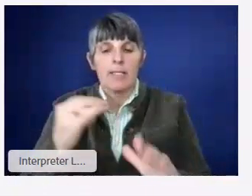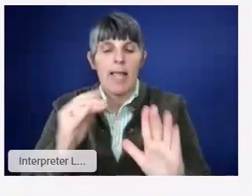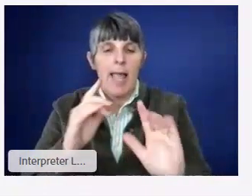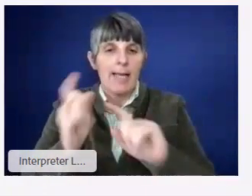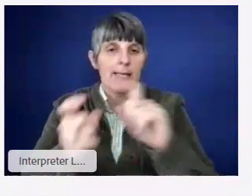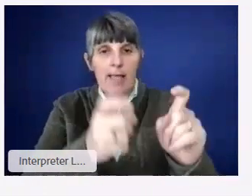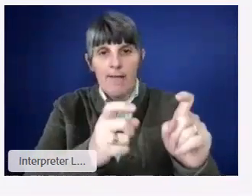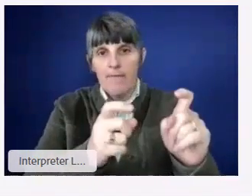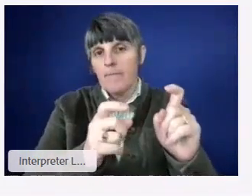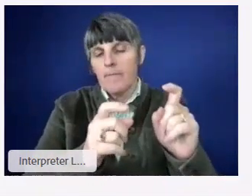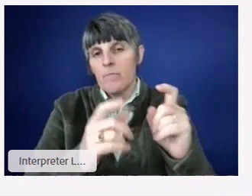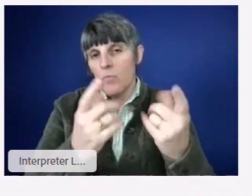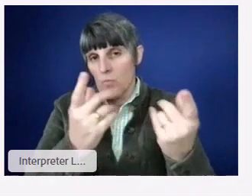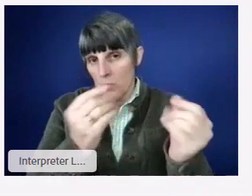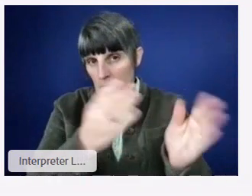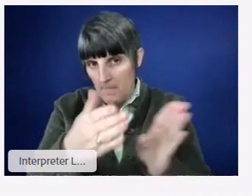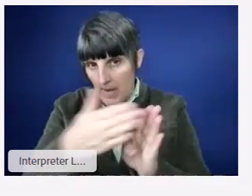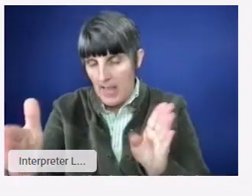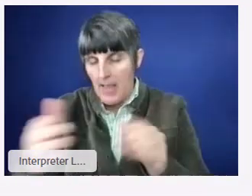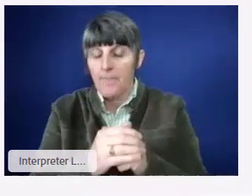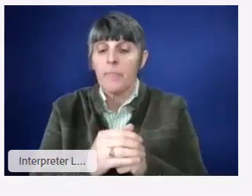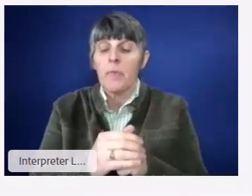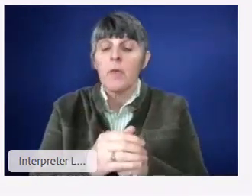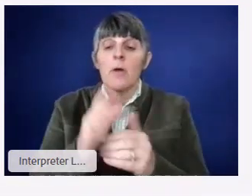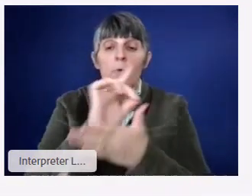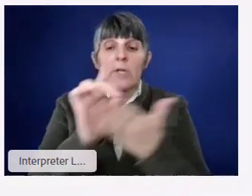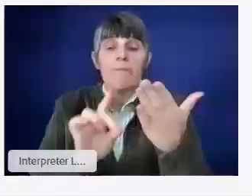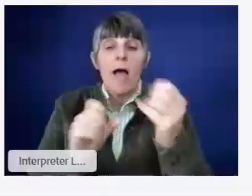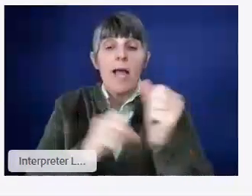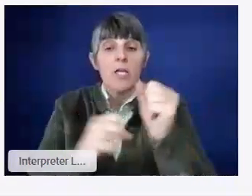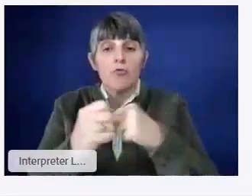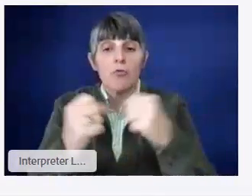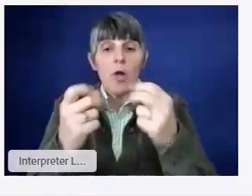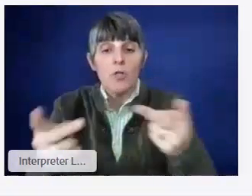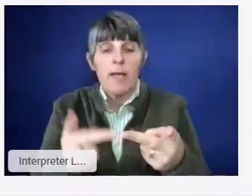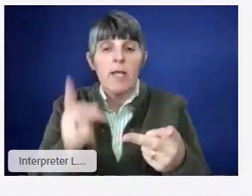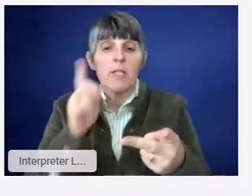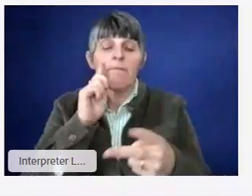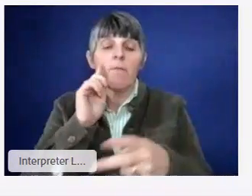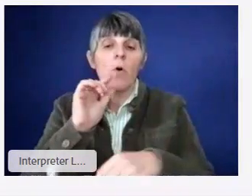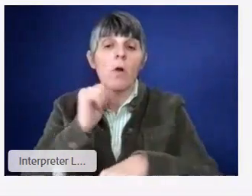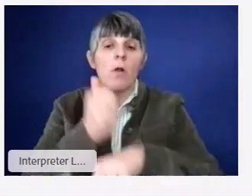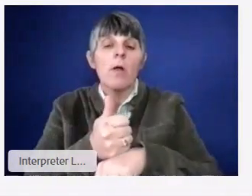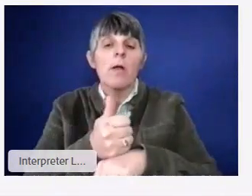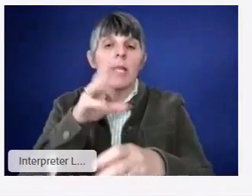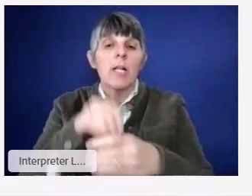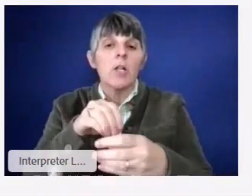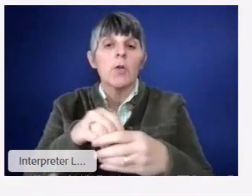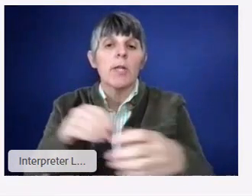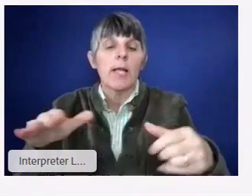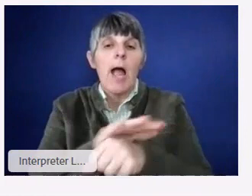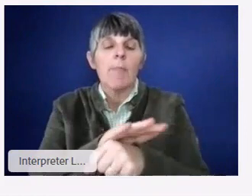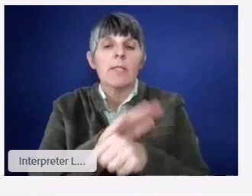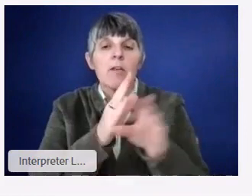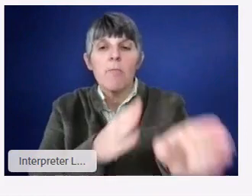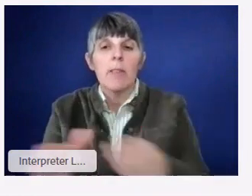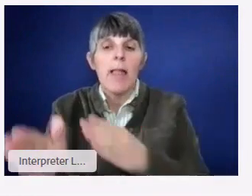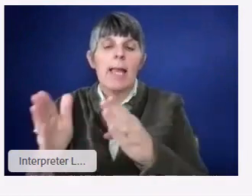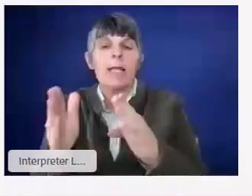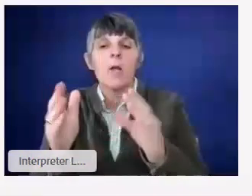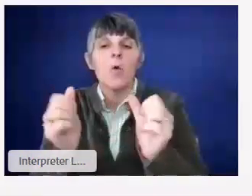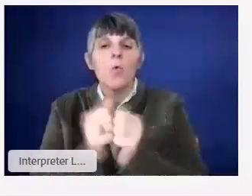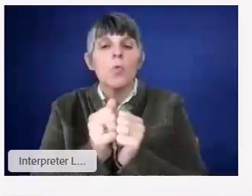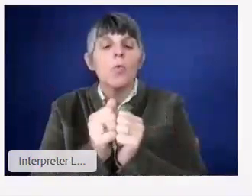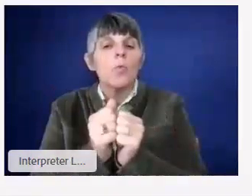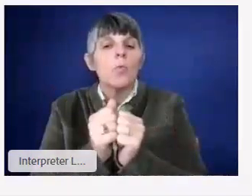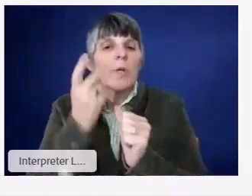contracts. We designed a structured phase deployment approach to include a comprehensive planning phase. We saw this